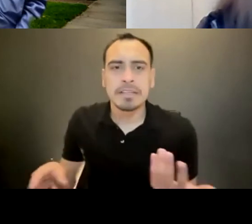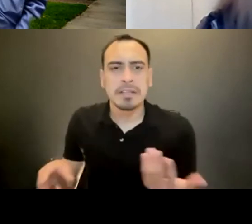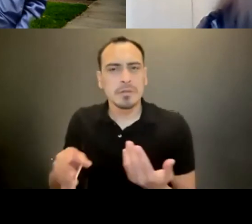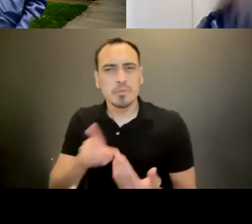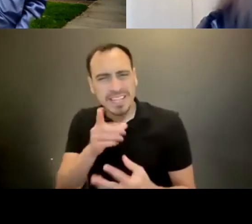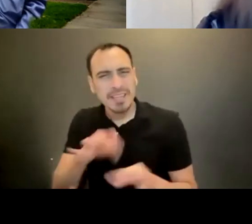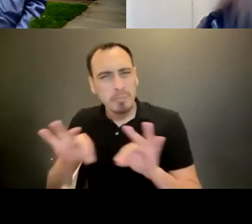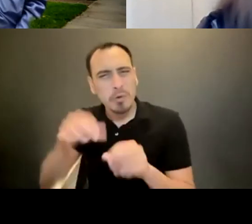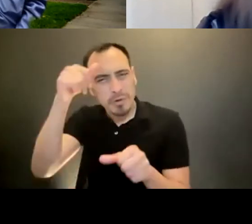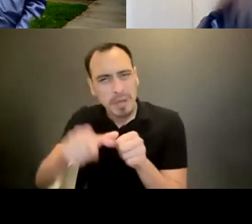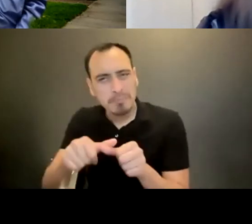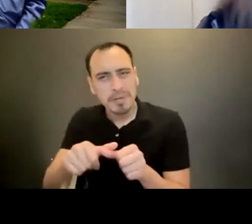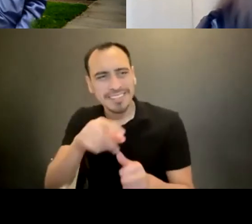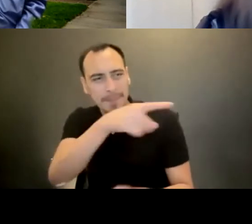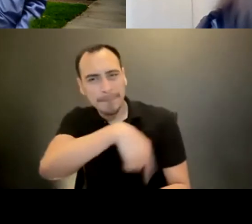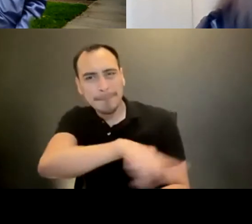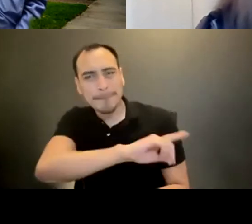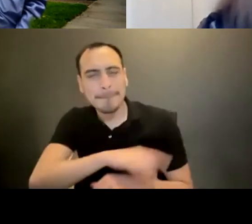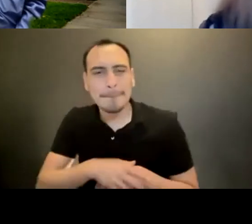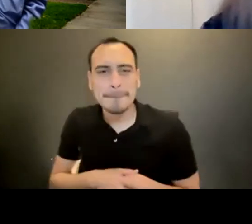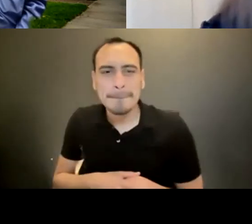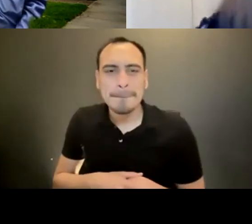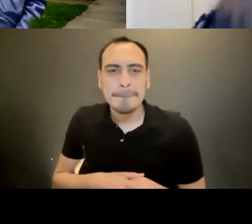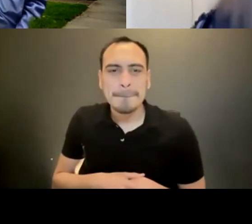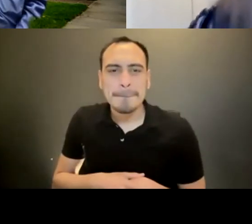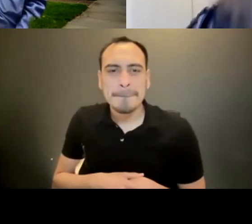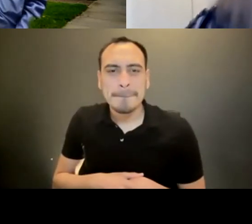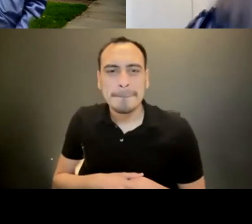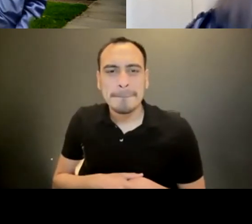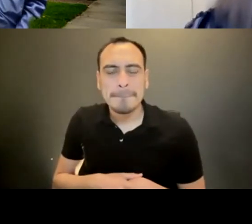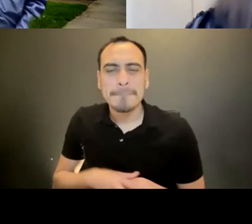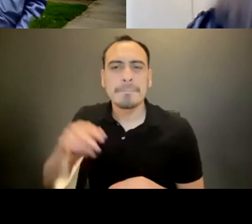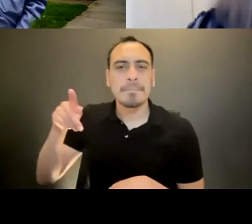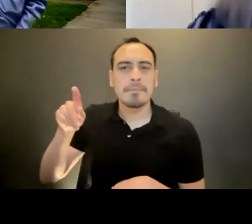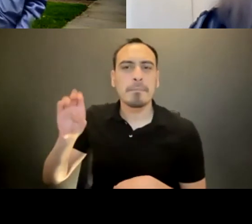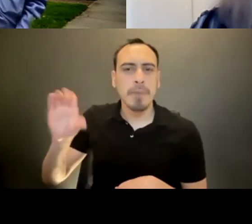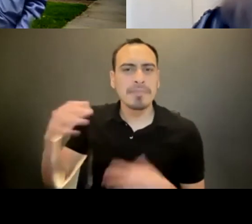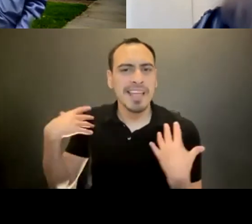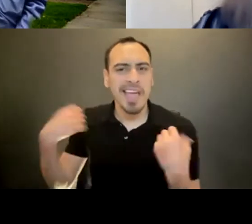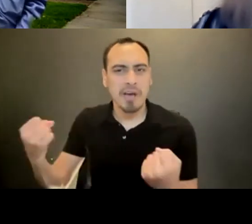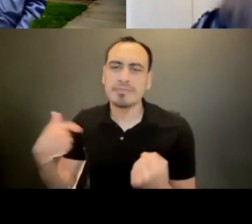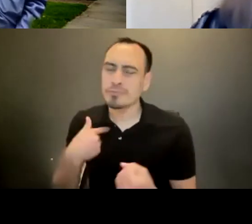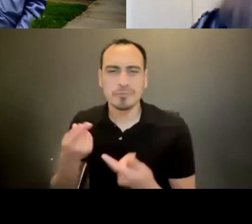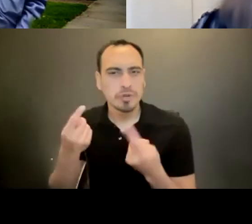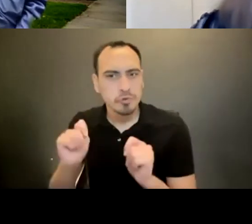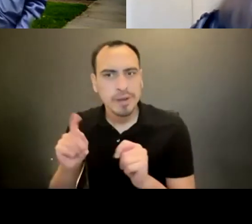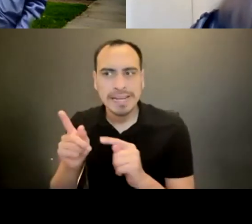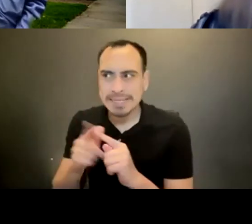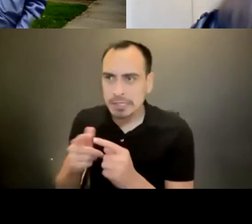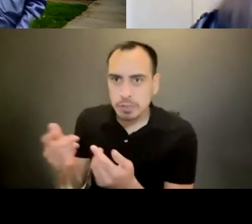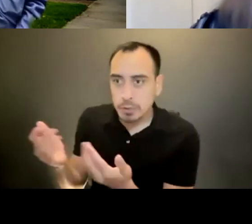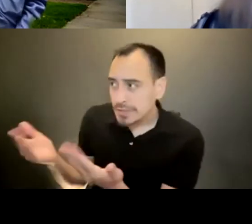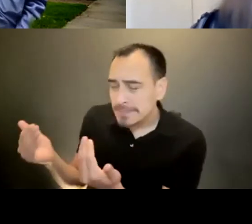that. In public health, we try, especially working with community-based agencies that are able to do this